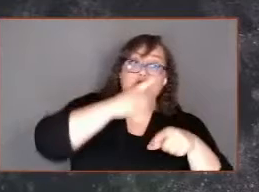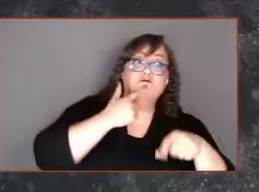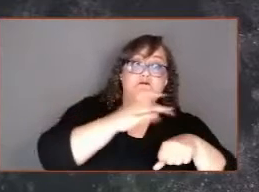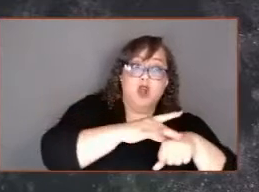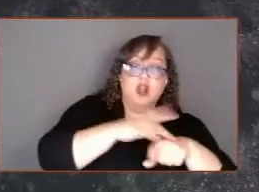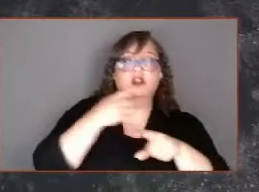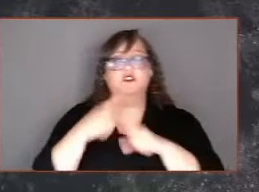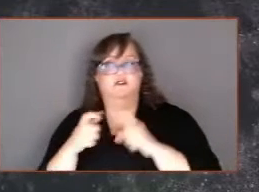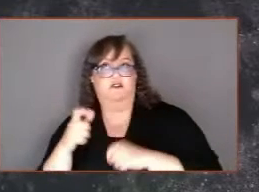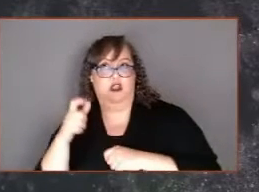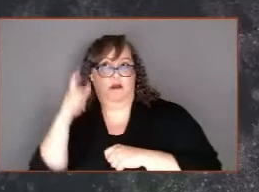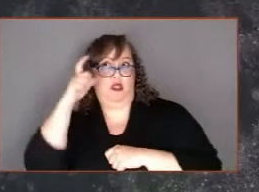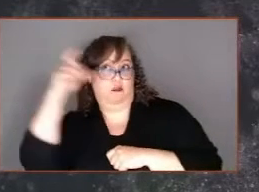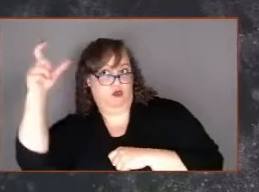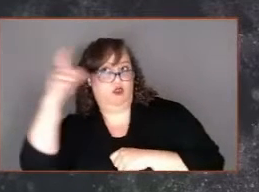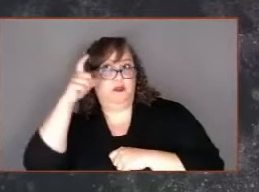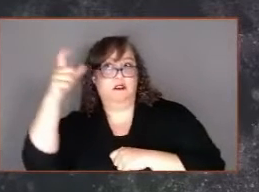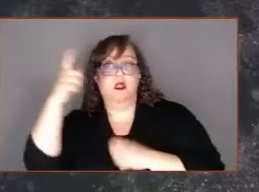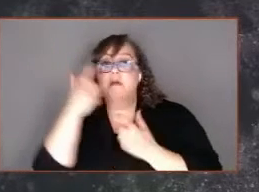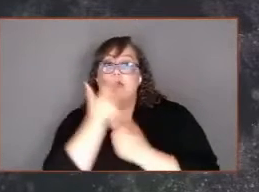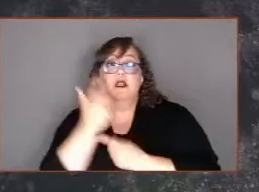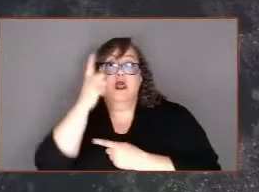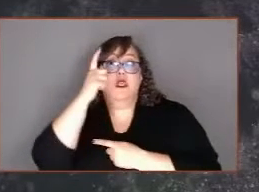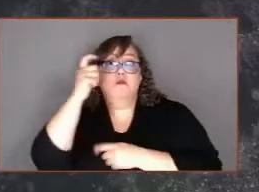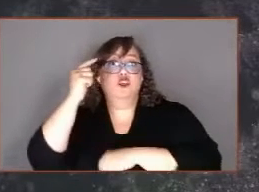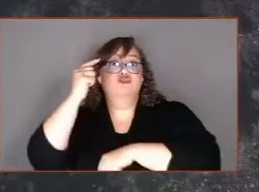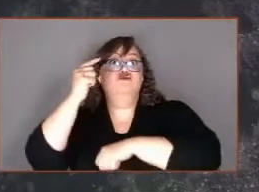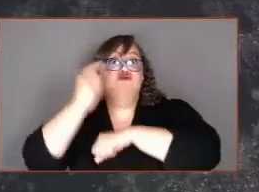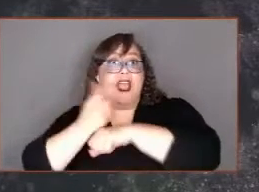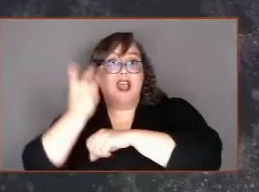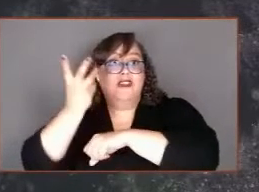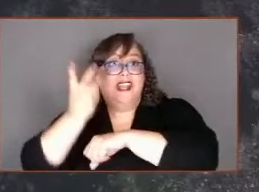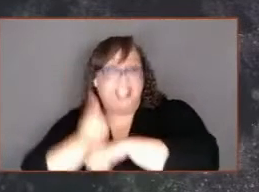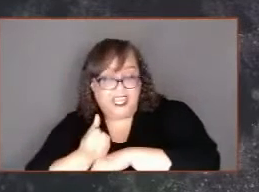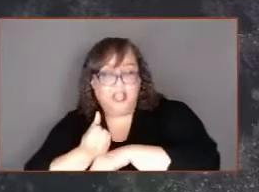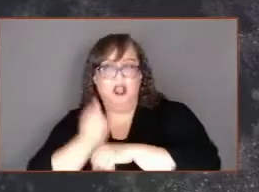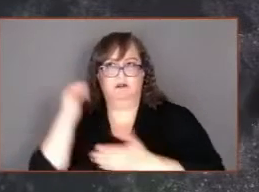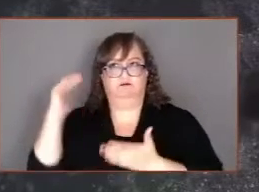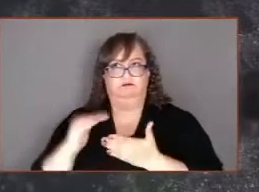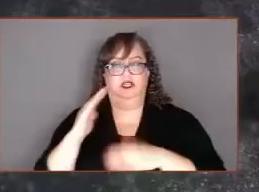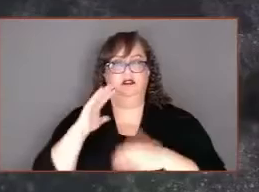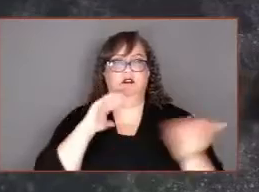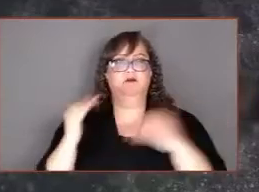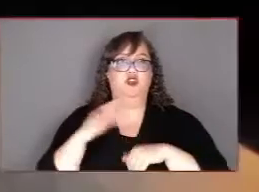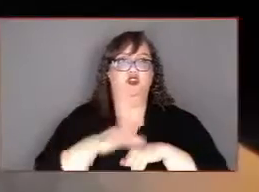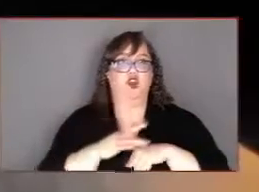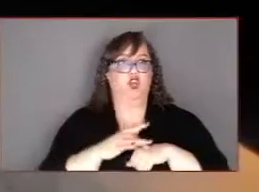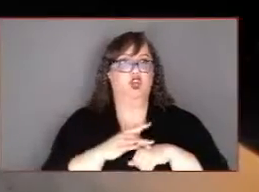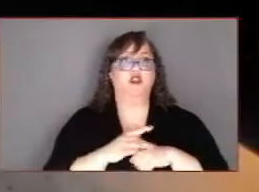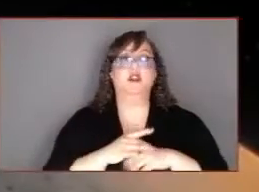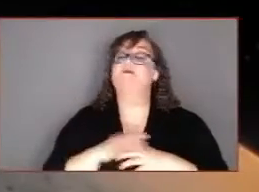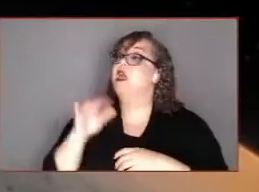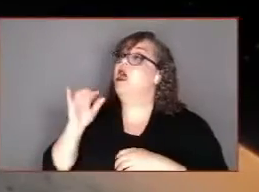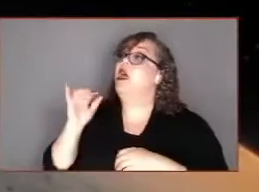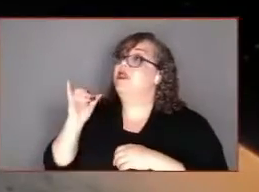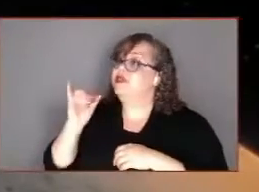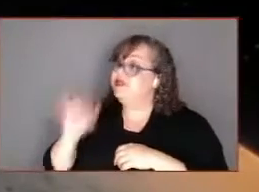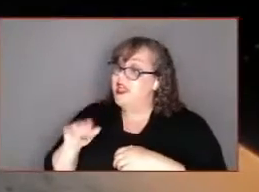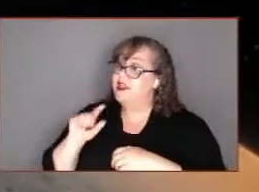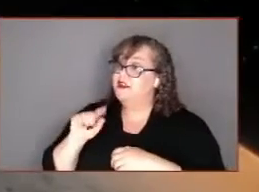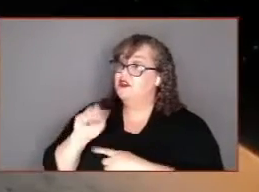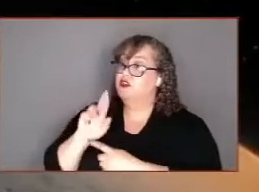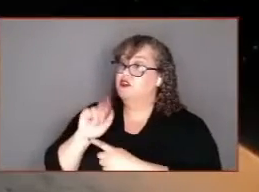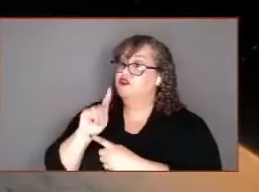Earth's? So that is part of a trade study that is being conducted. Obviously, there